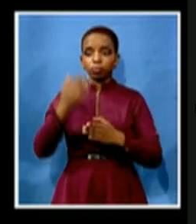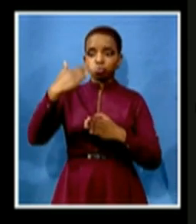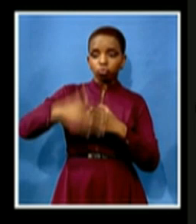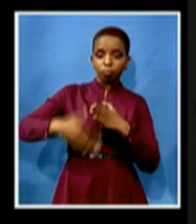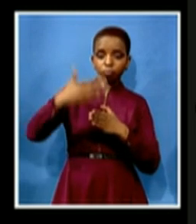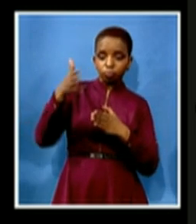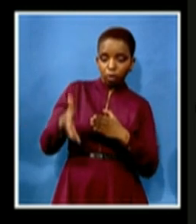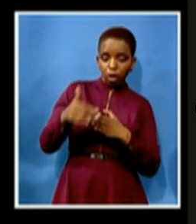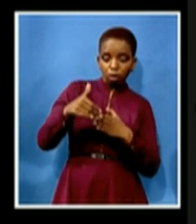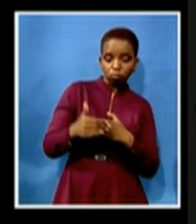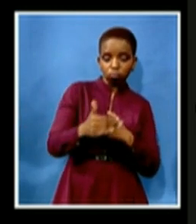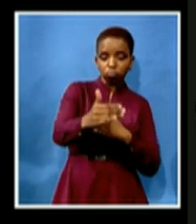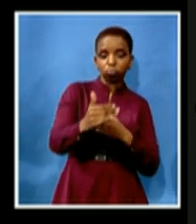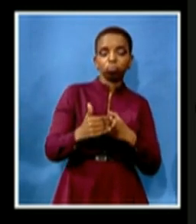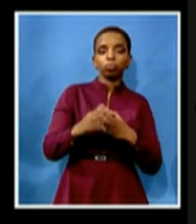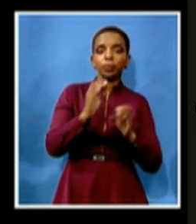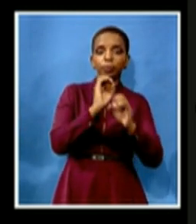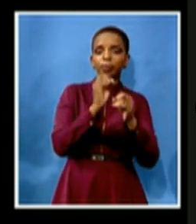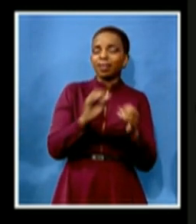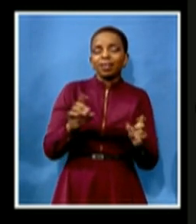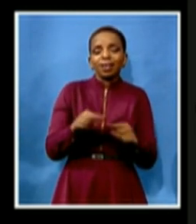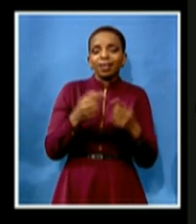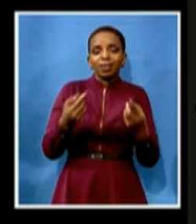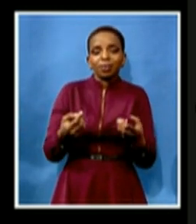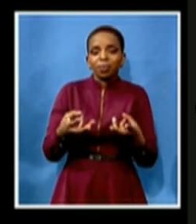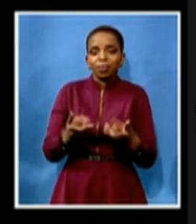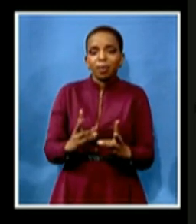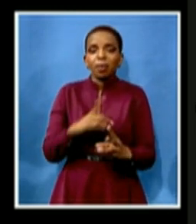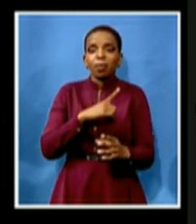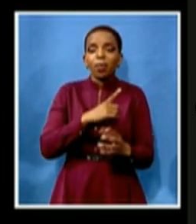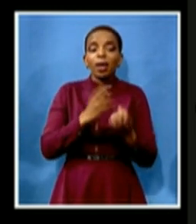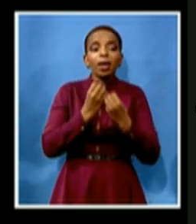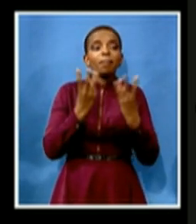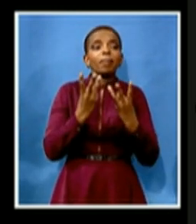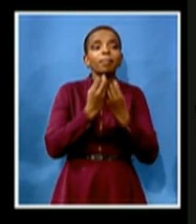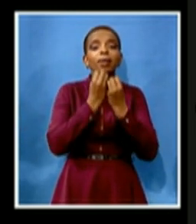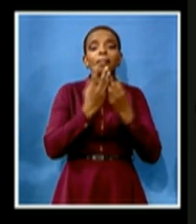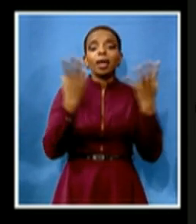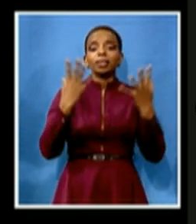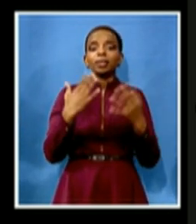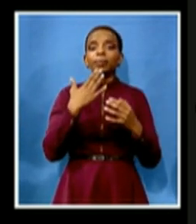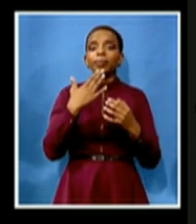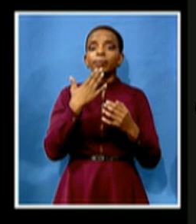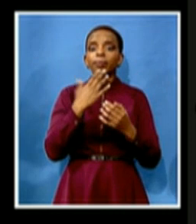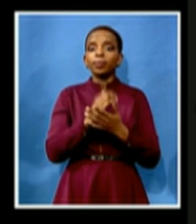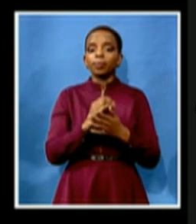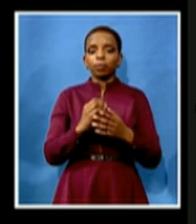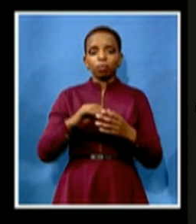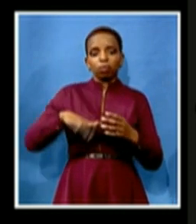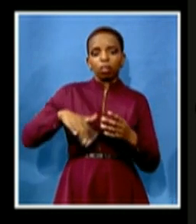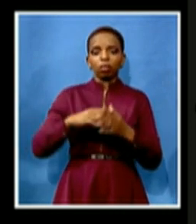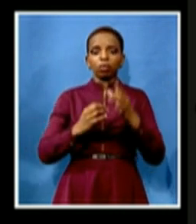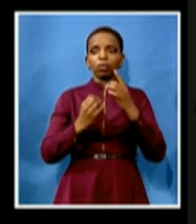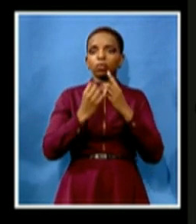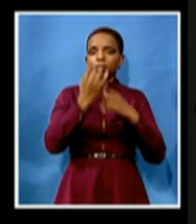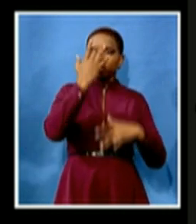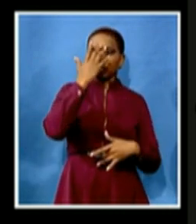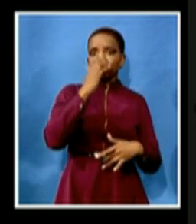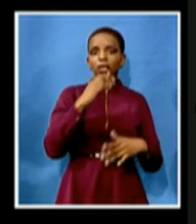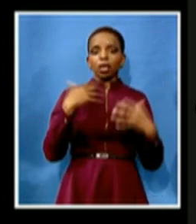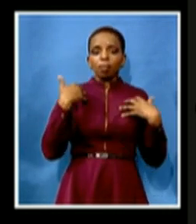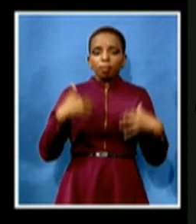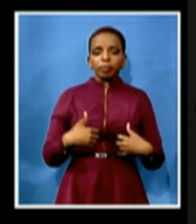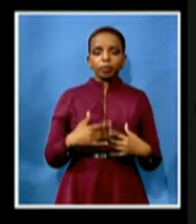not exposed to the virus, and therefore their bodies have not developed any immunity around it. But when we're dealing with the issue of the lockdown, we're